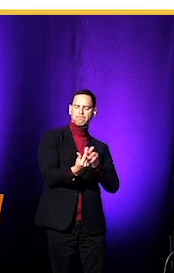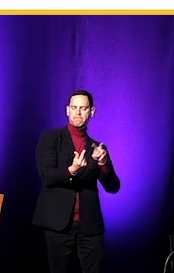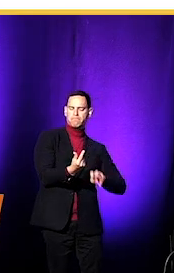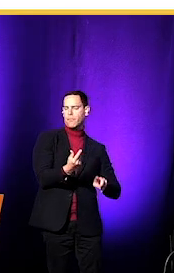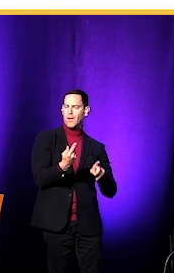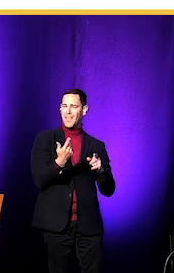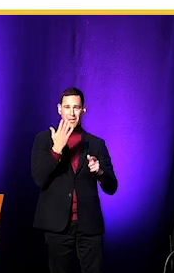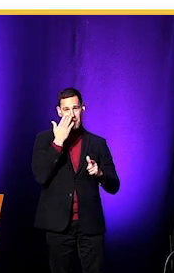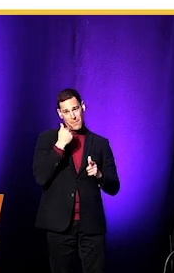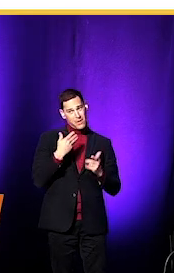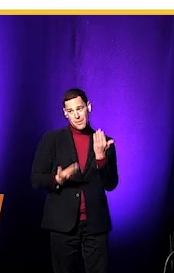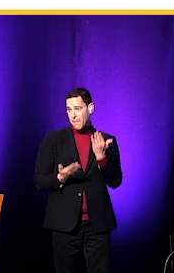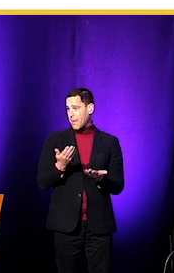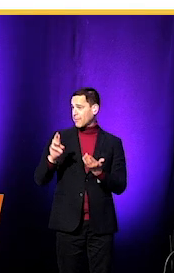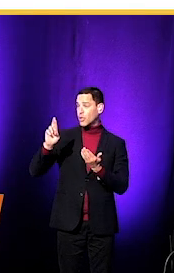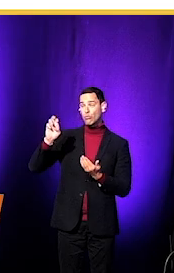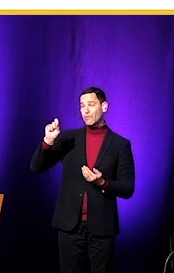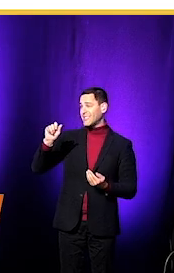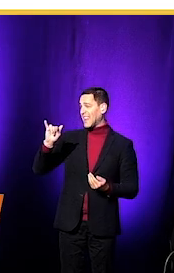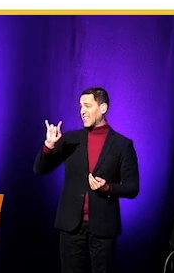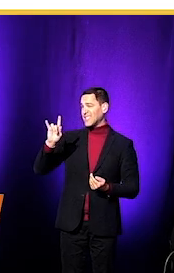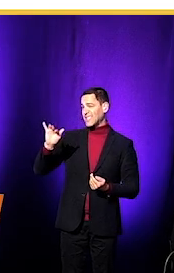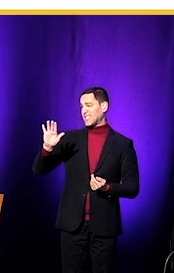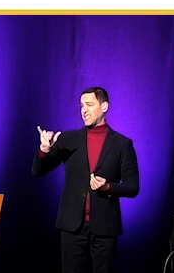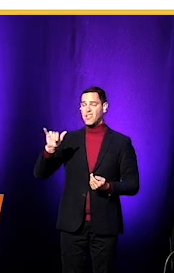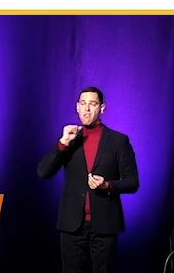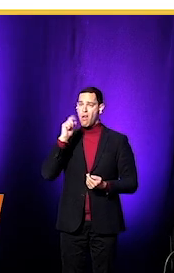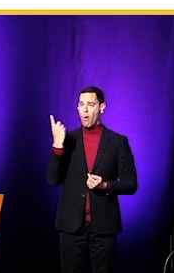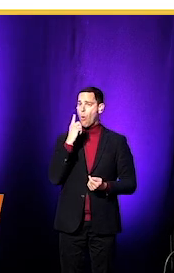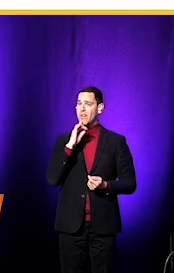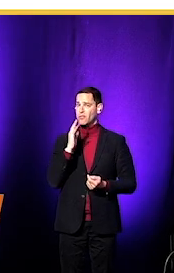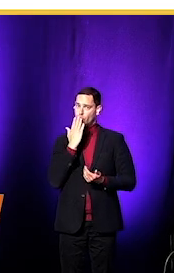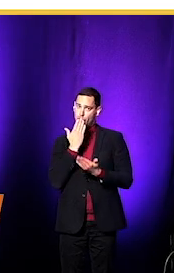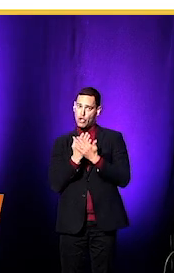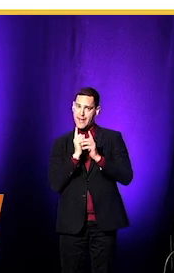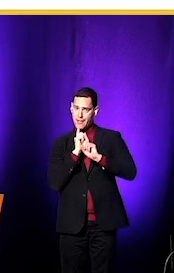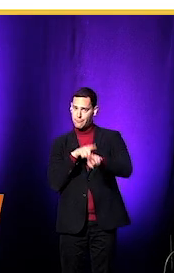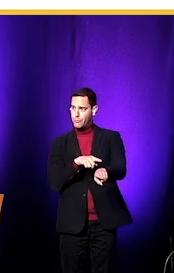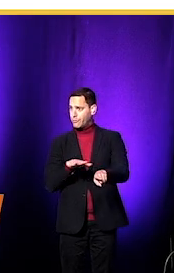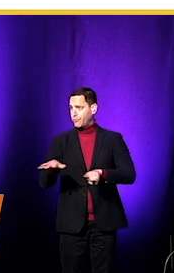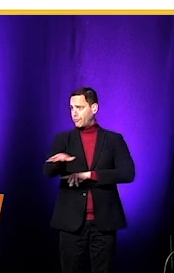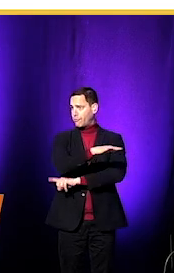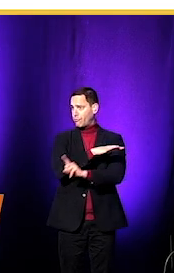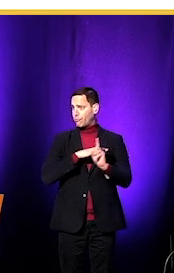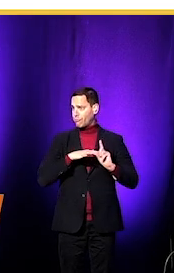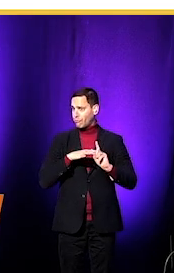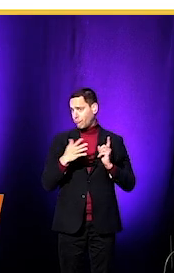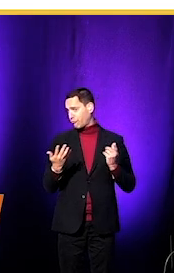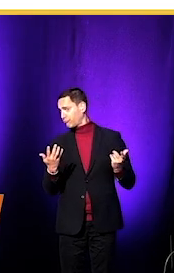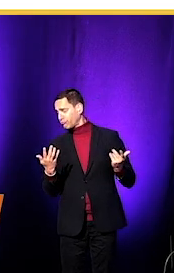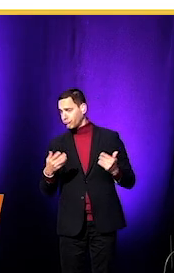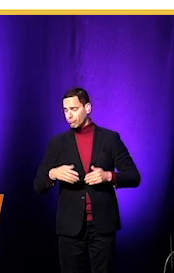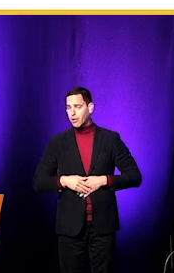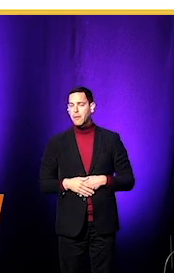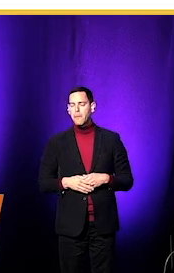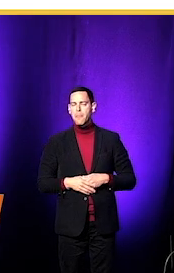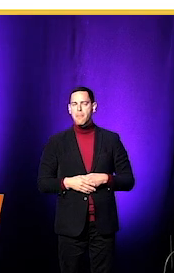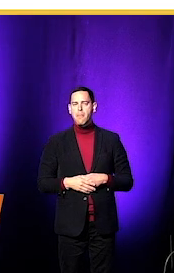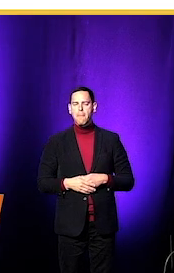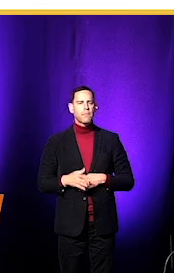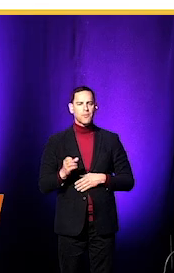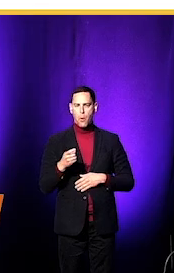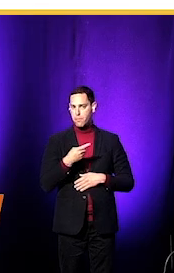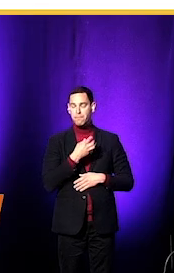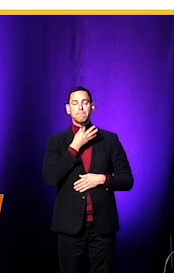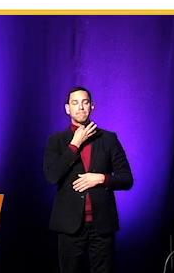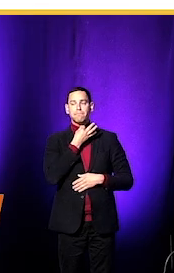expand or think aloud with us about times when it may be necessary not to